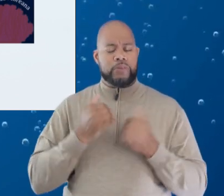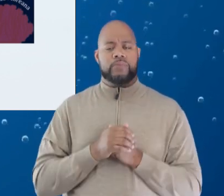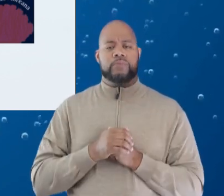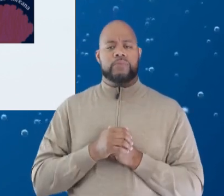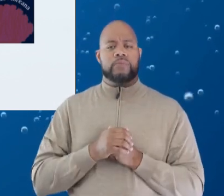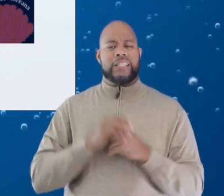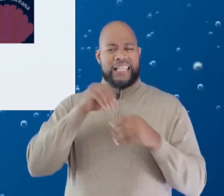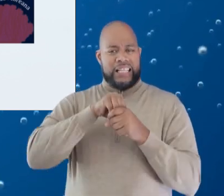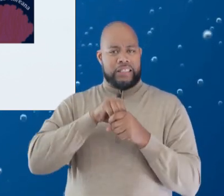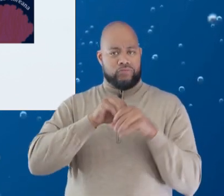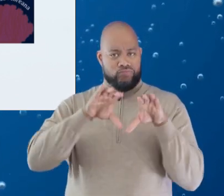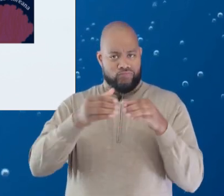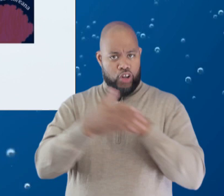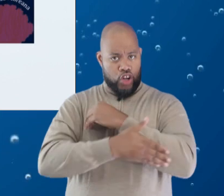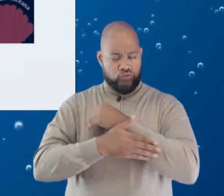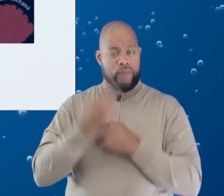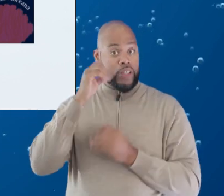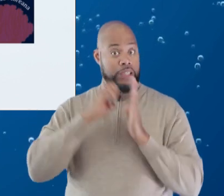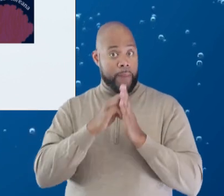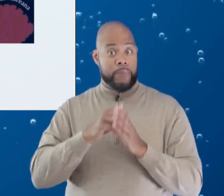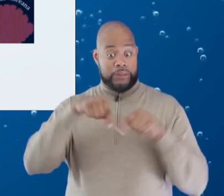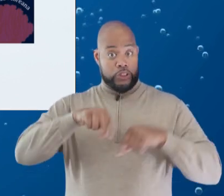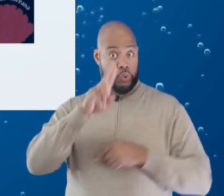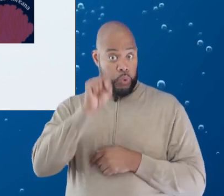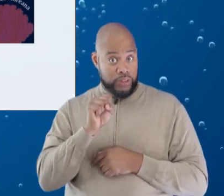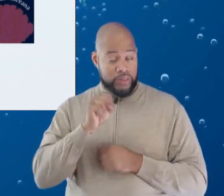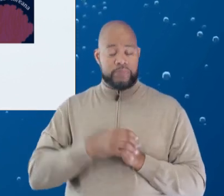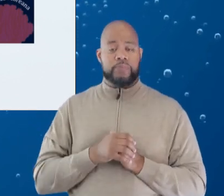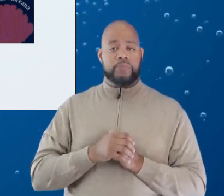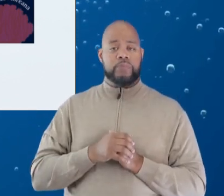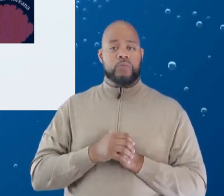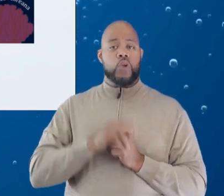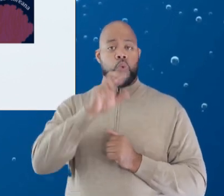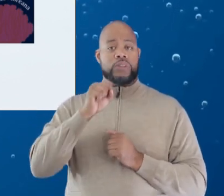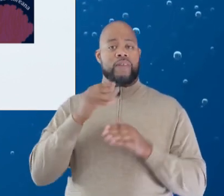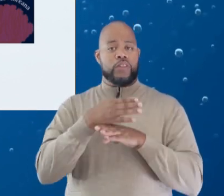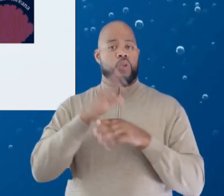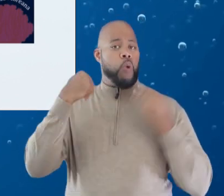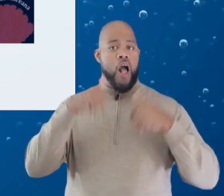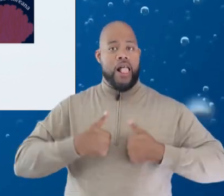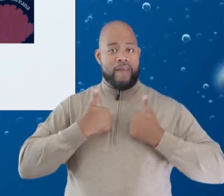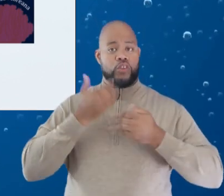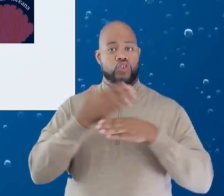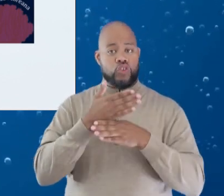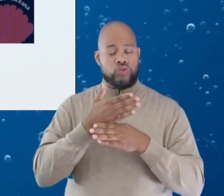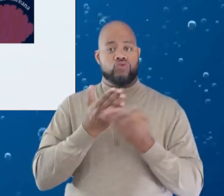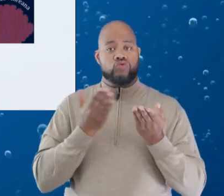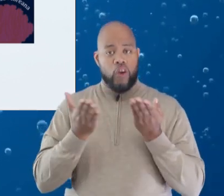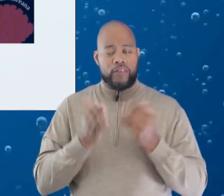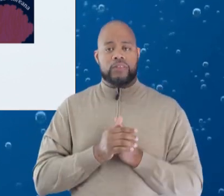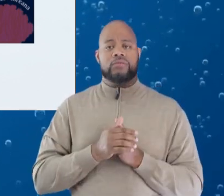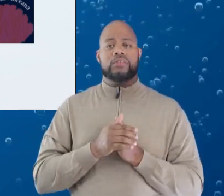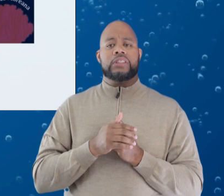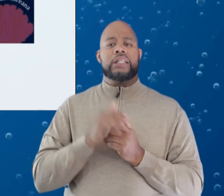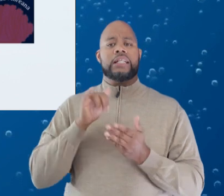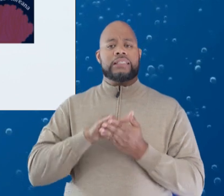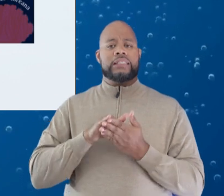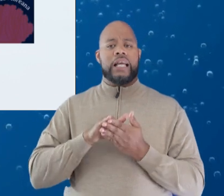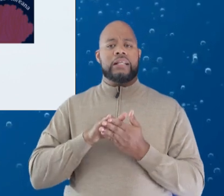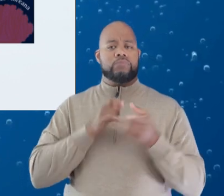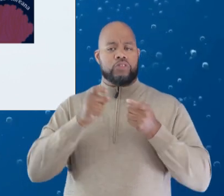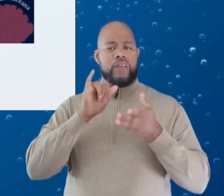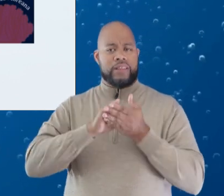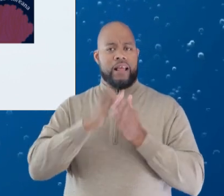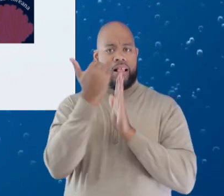species within their borders. For example, in the United States, the U.S. Fish and Wildlife Service administers the Endangered Species